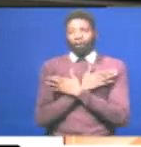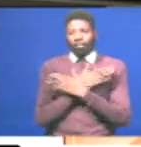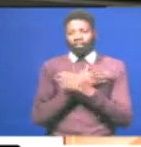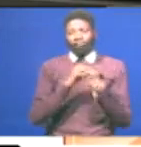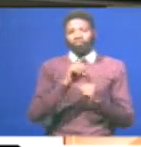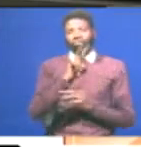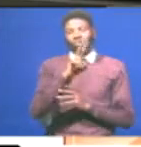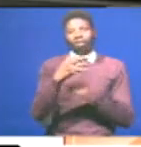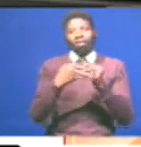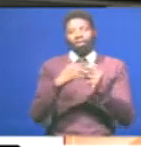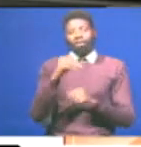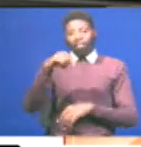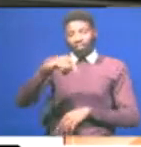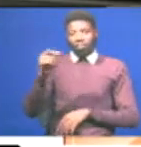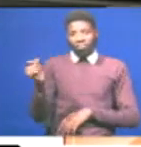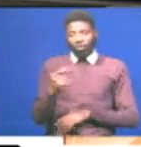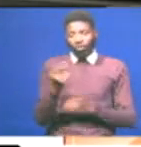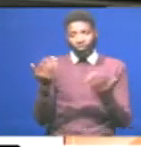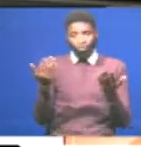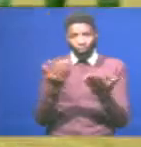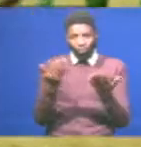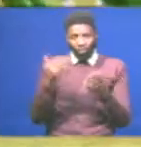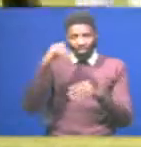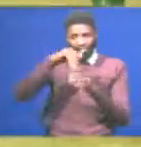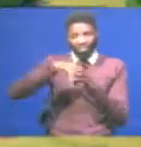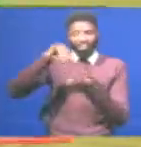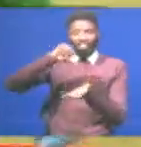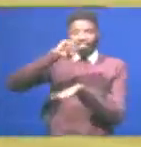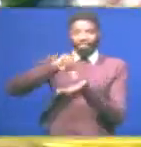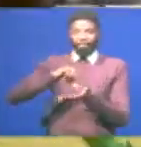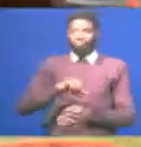this month in Tehran.